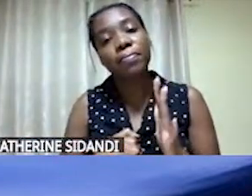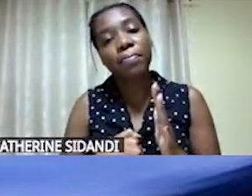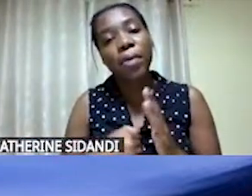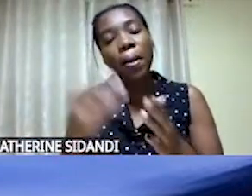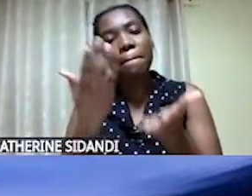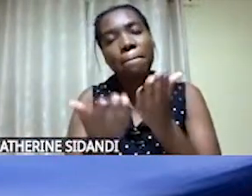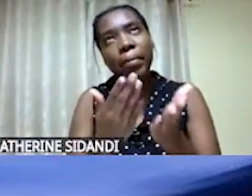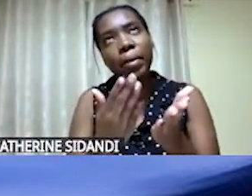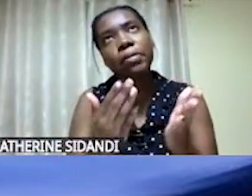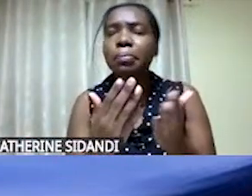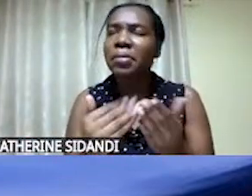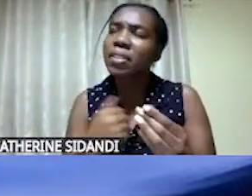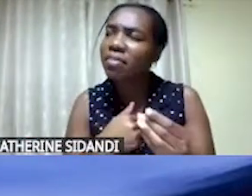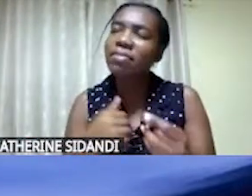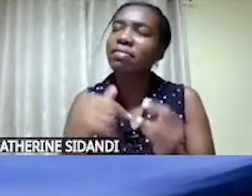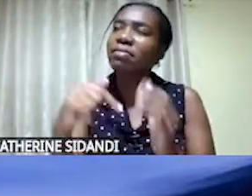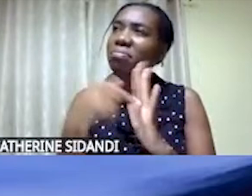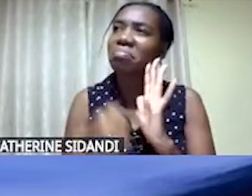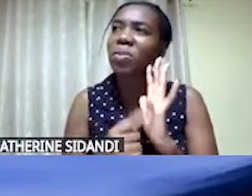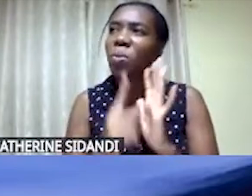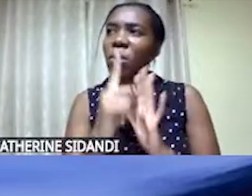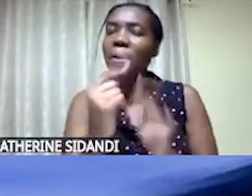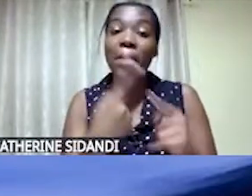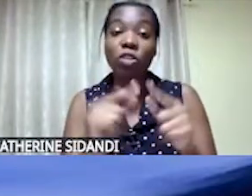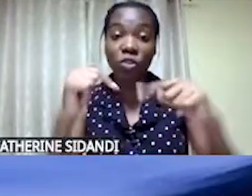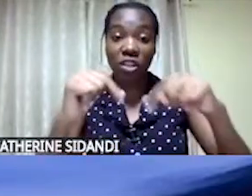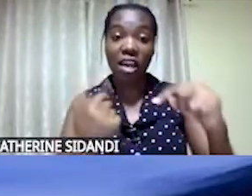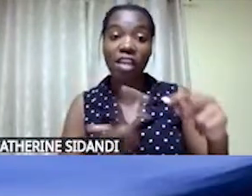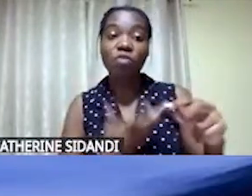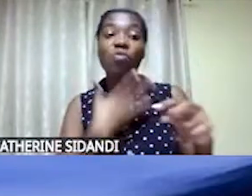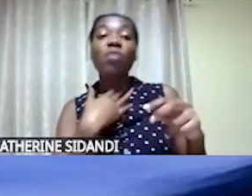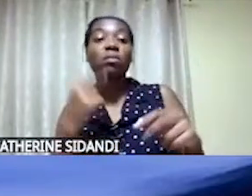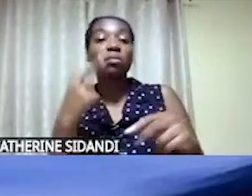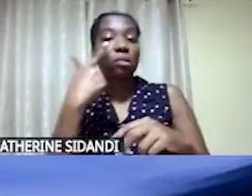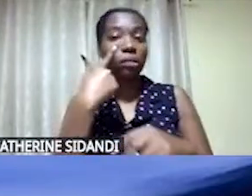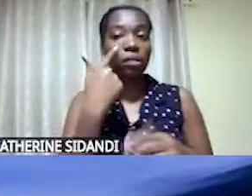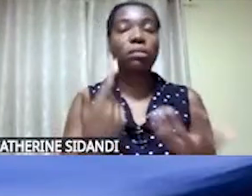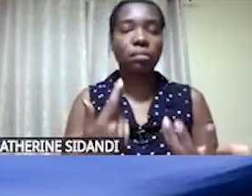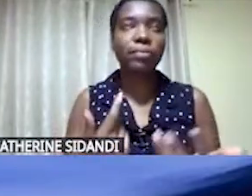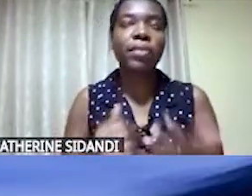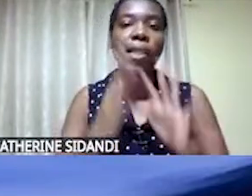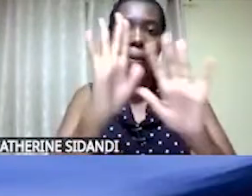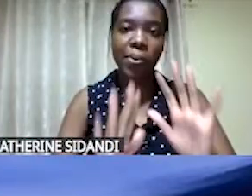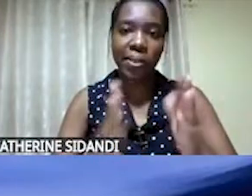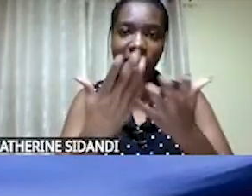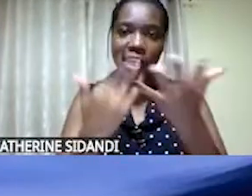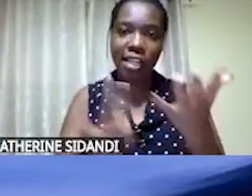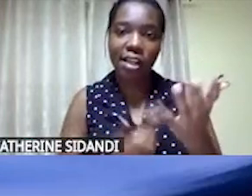with depth, but today we'll just look at the major things that you need to look at in every